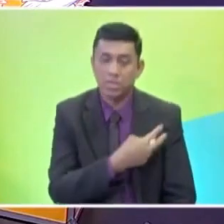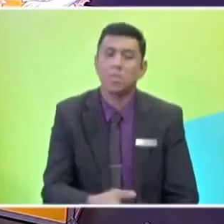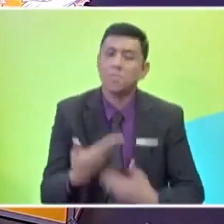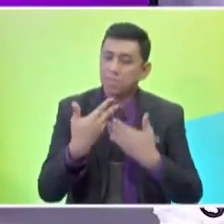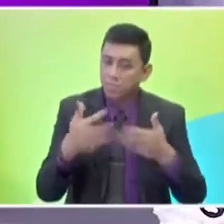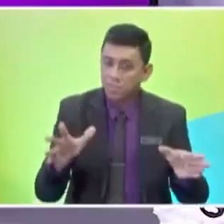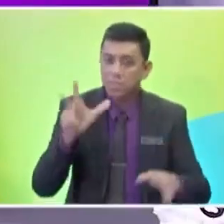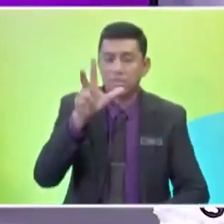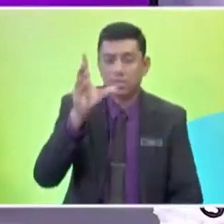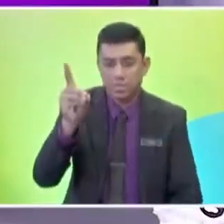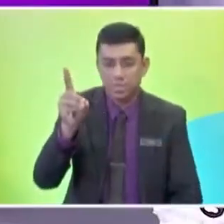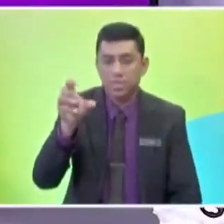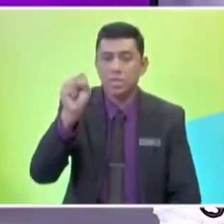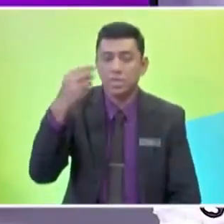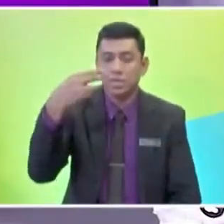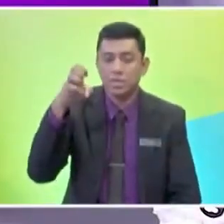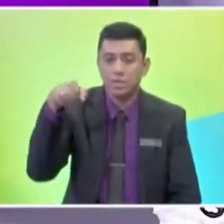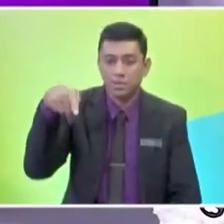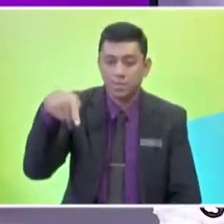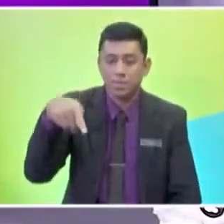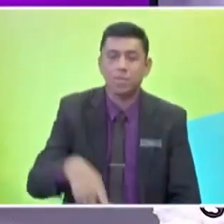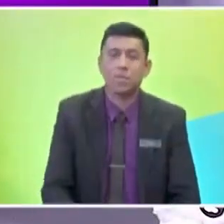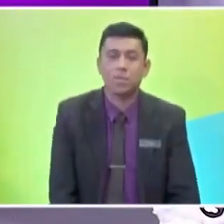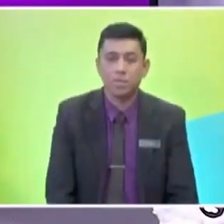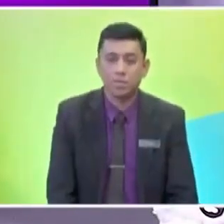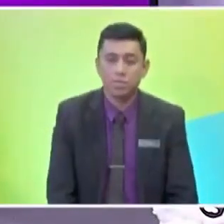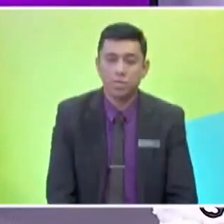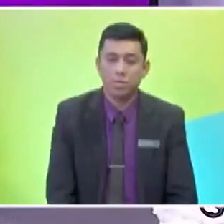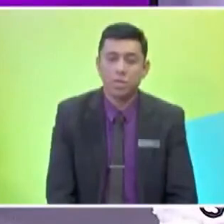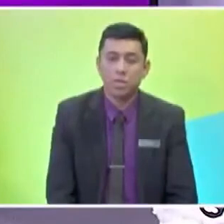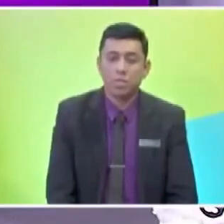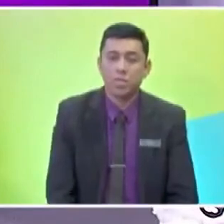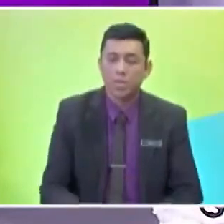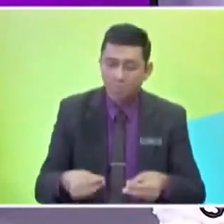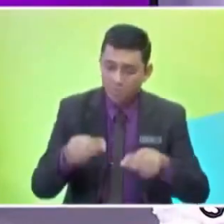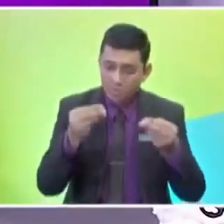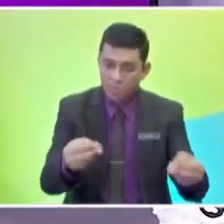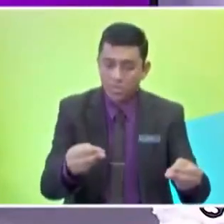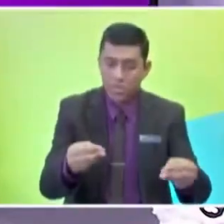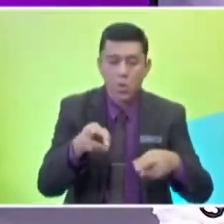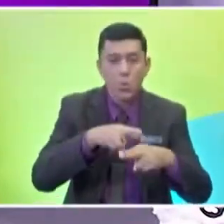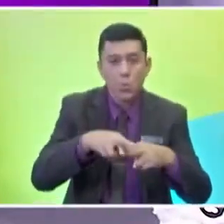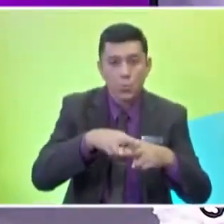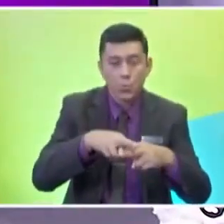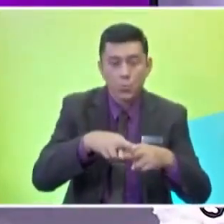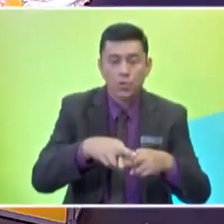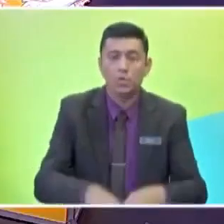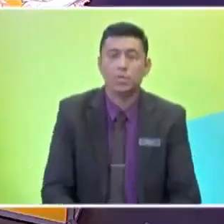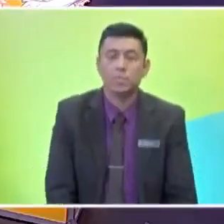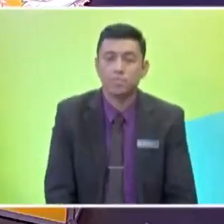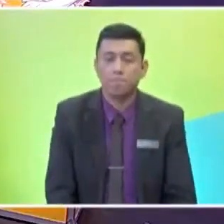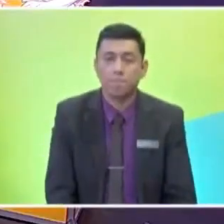3D shape as well. Yes. So, to recap, maybe you can give some summary of what we have learned today.